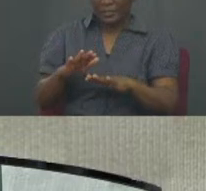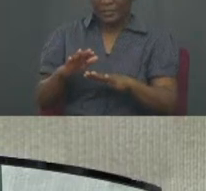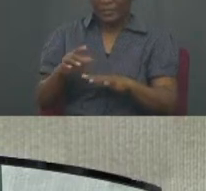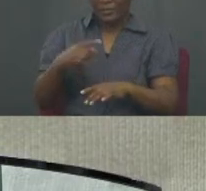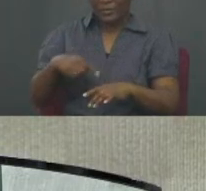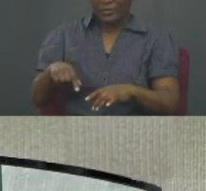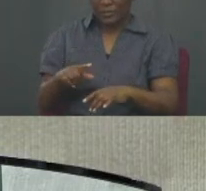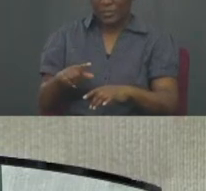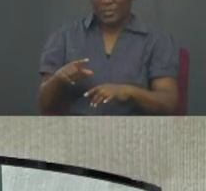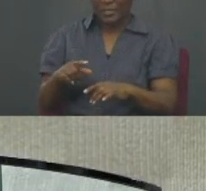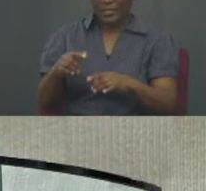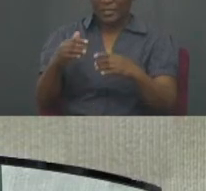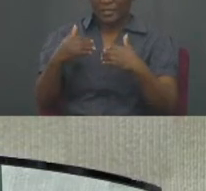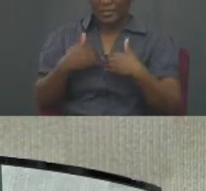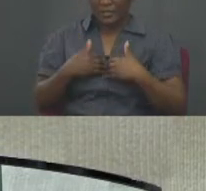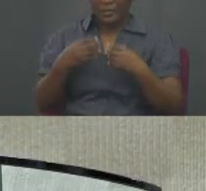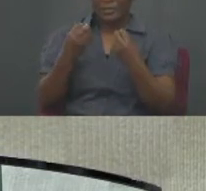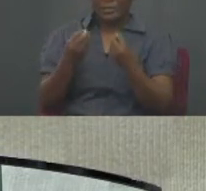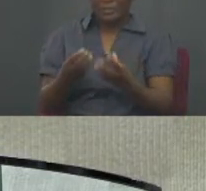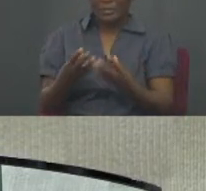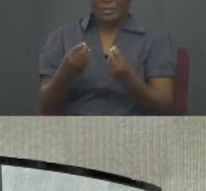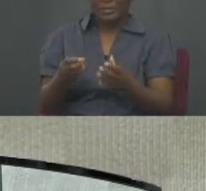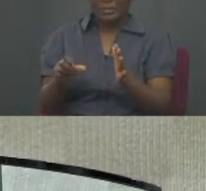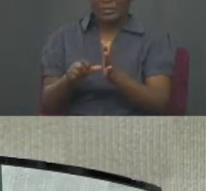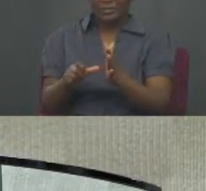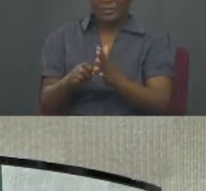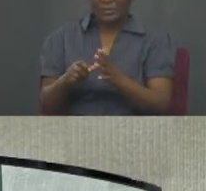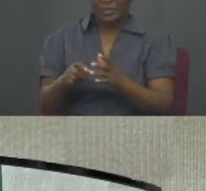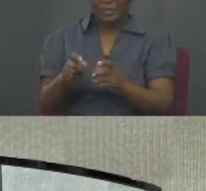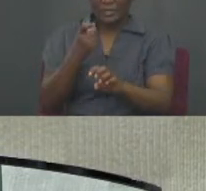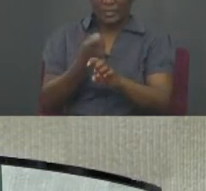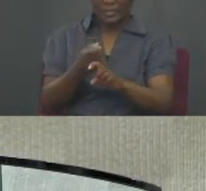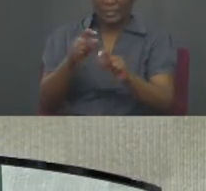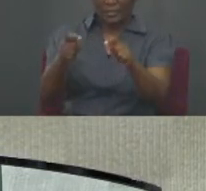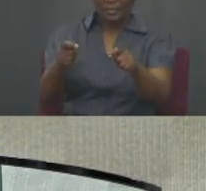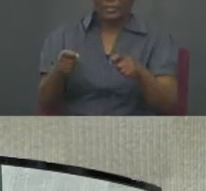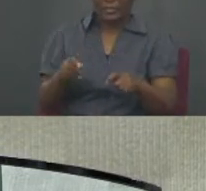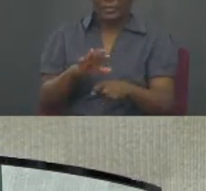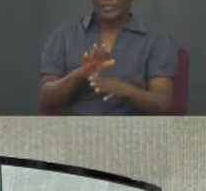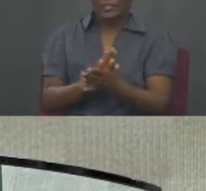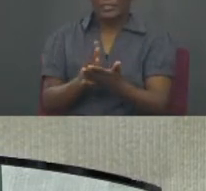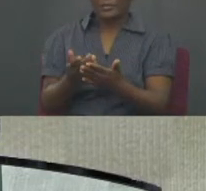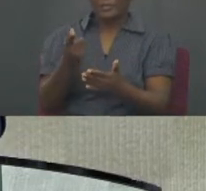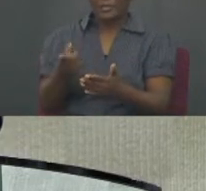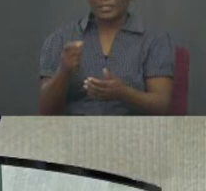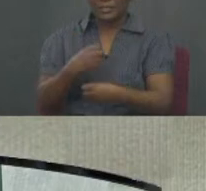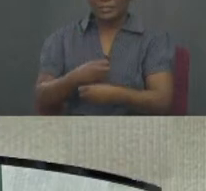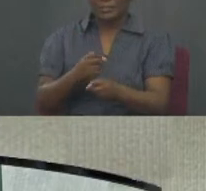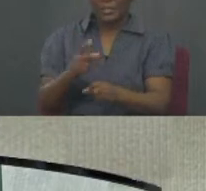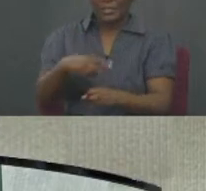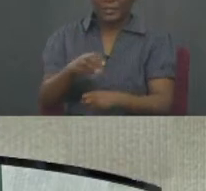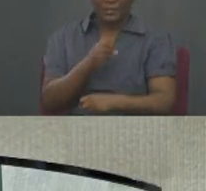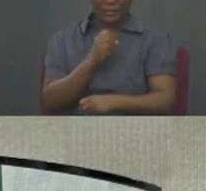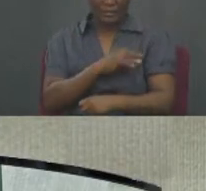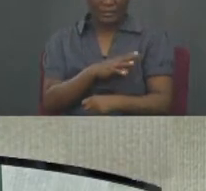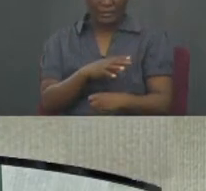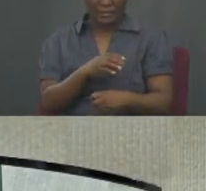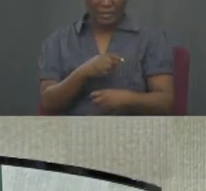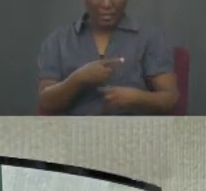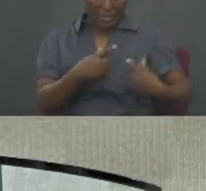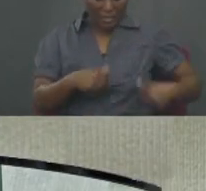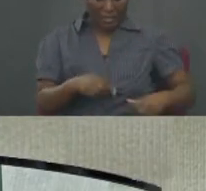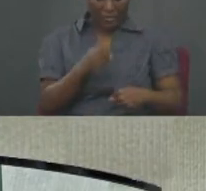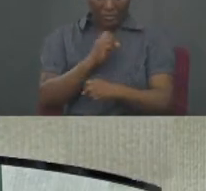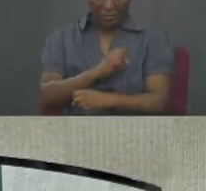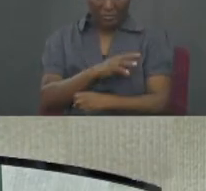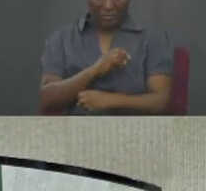of iron chariots, and some of these make our hearts tremble. Some of these have sent us to the